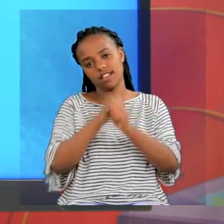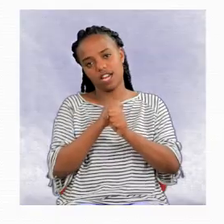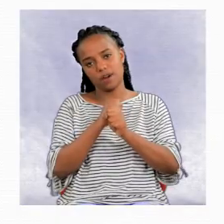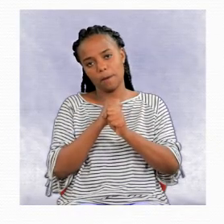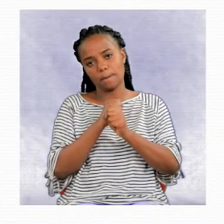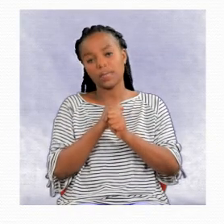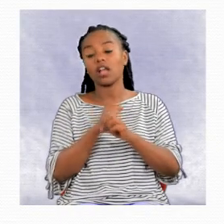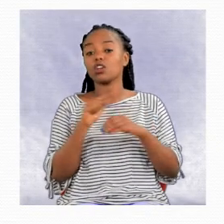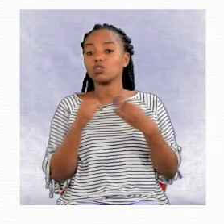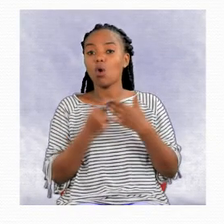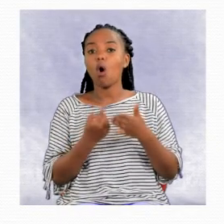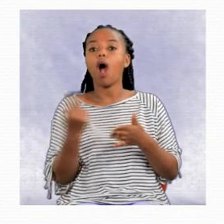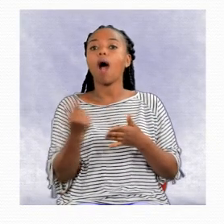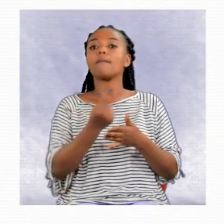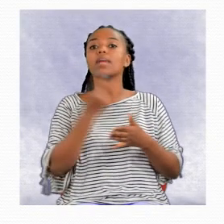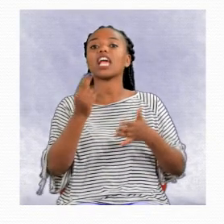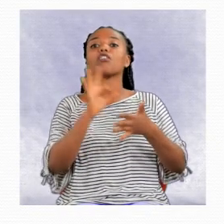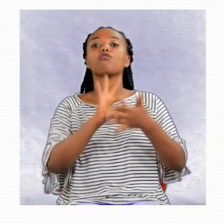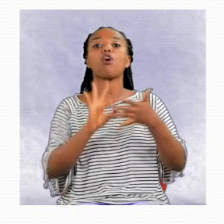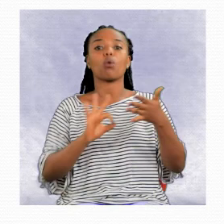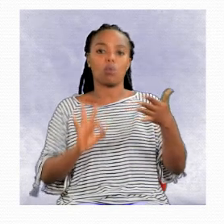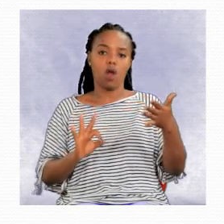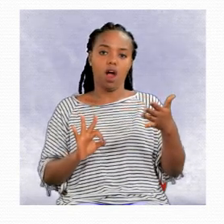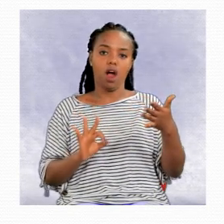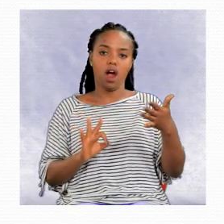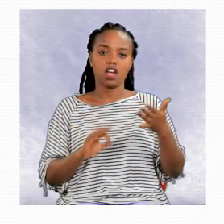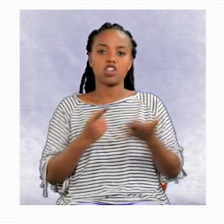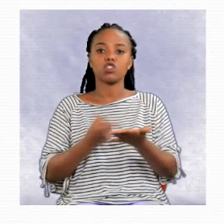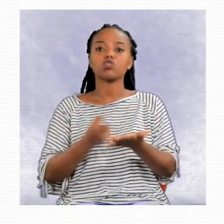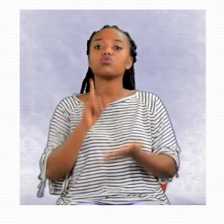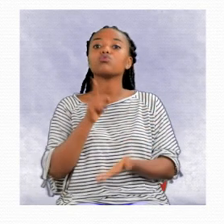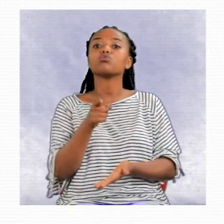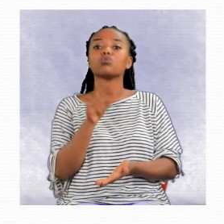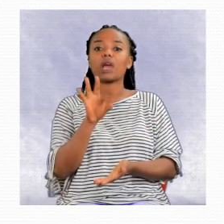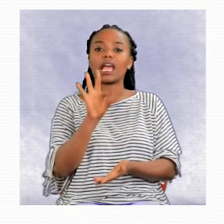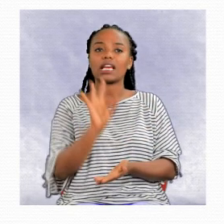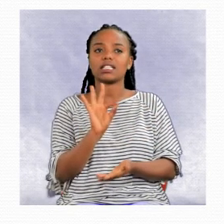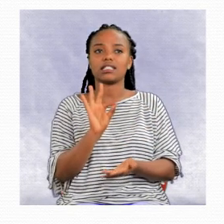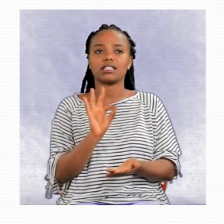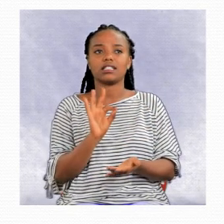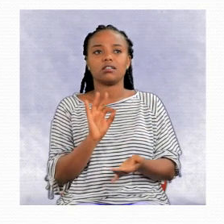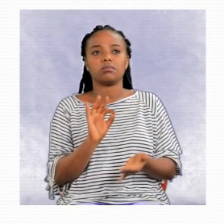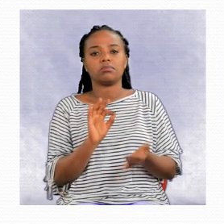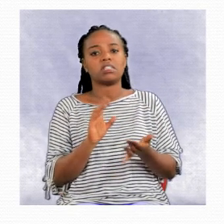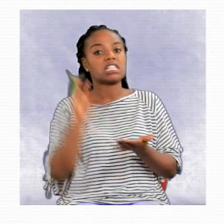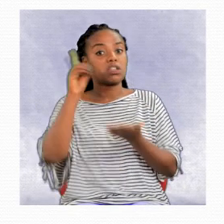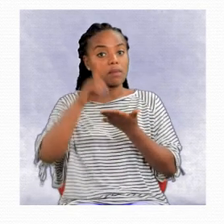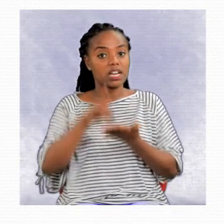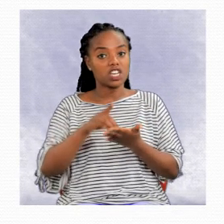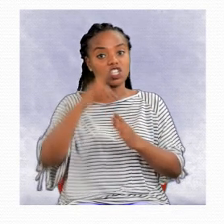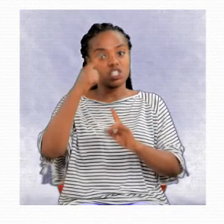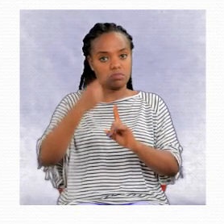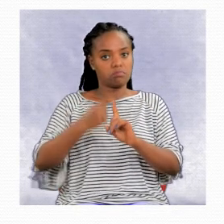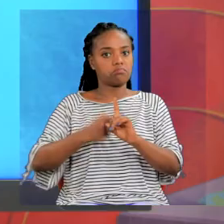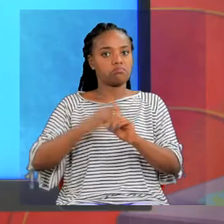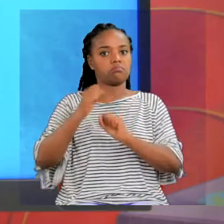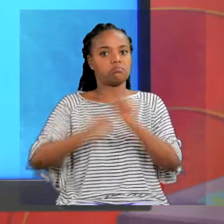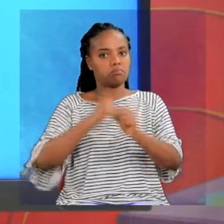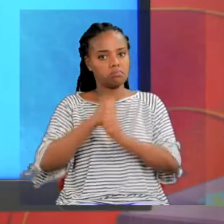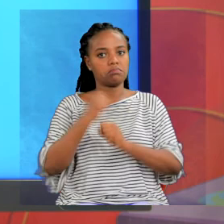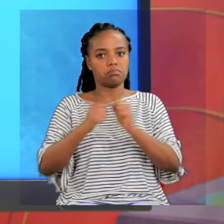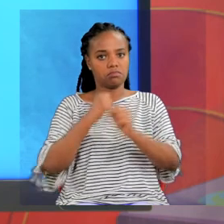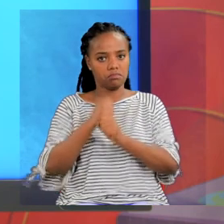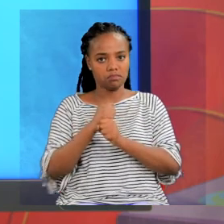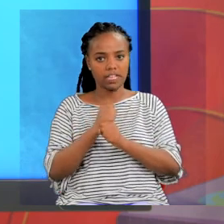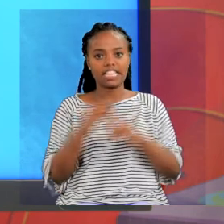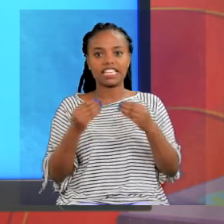So applying the formula, you will have this one, the depreciation per year. It is given